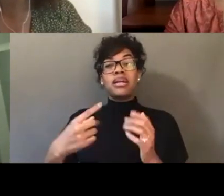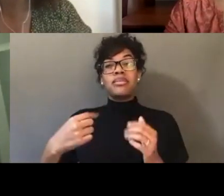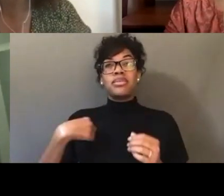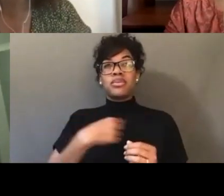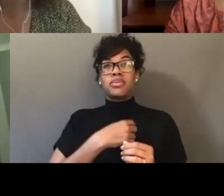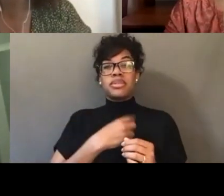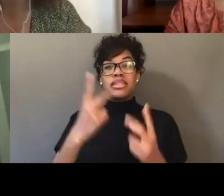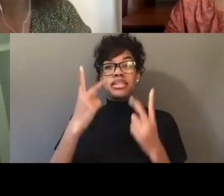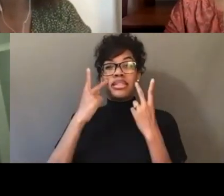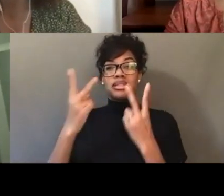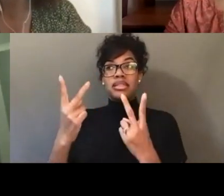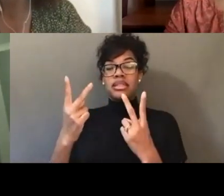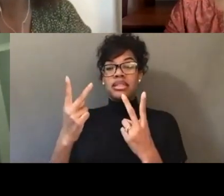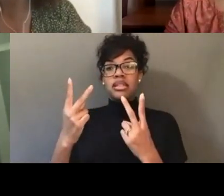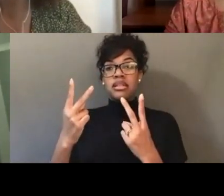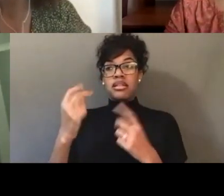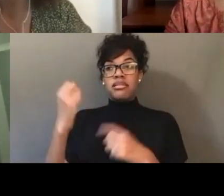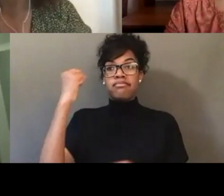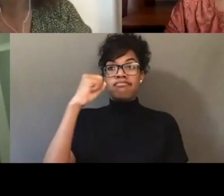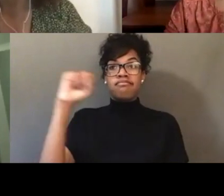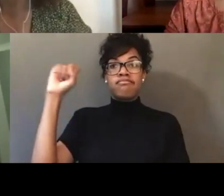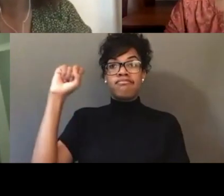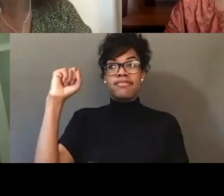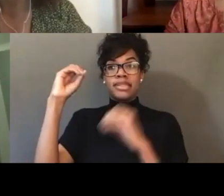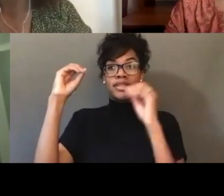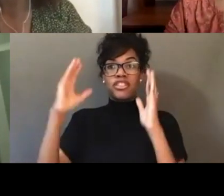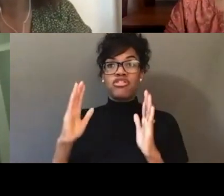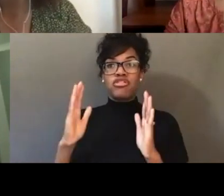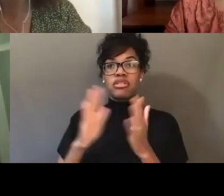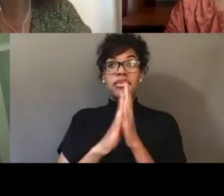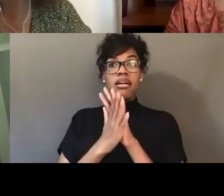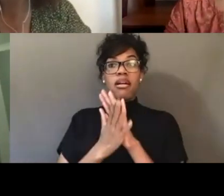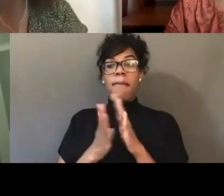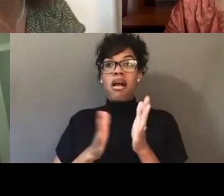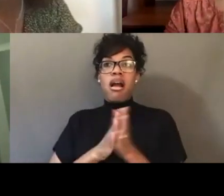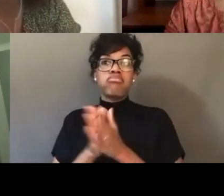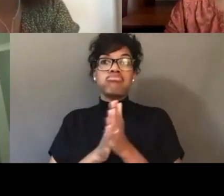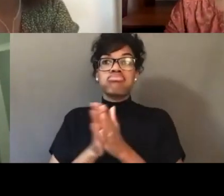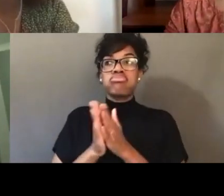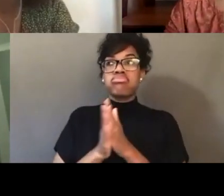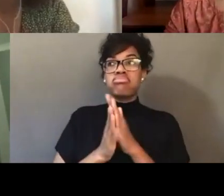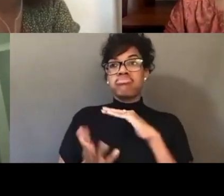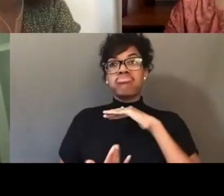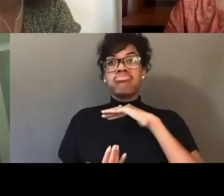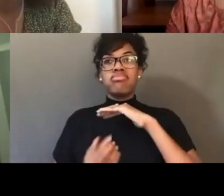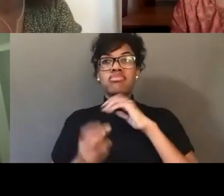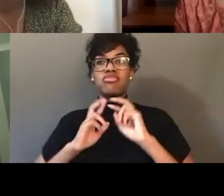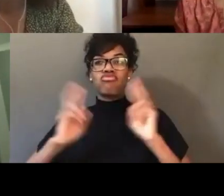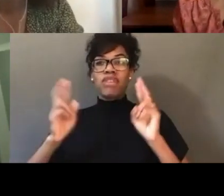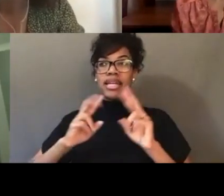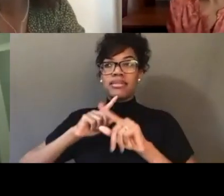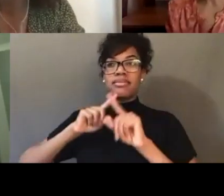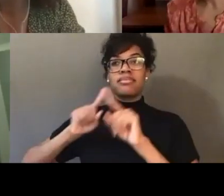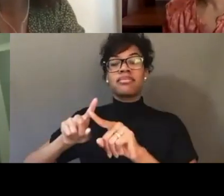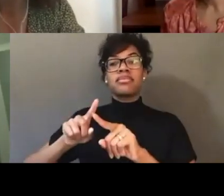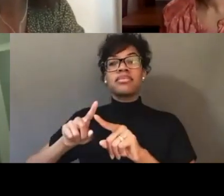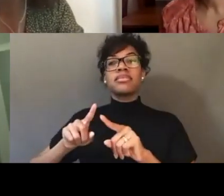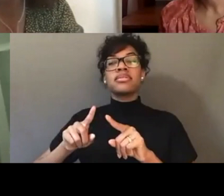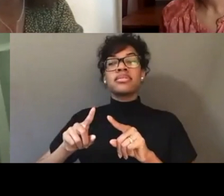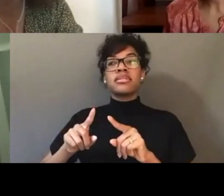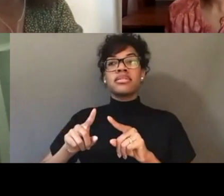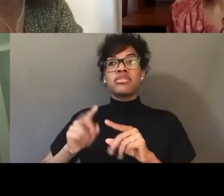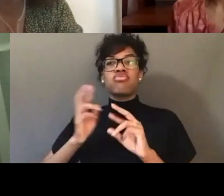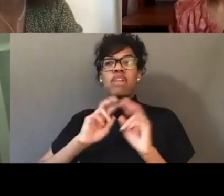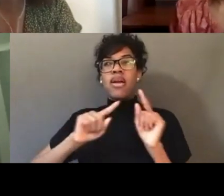observed actually happen. So folks are motivated. Folks are ready to act. Folks show up and hit the streets.